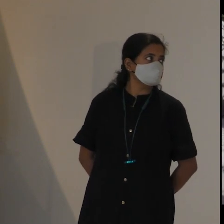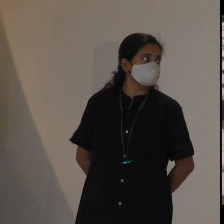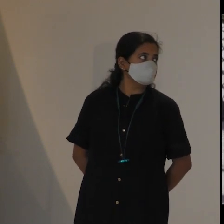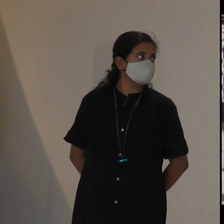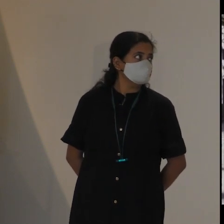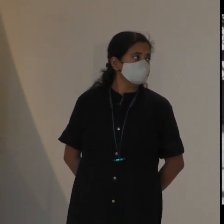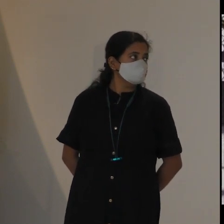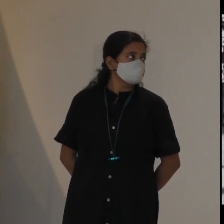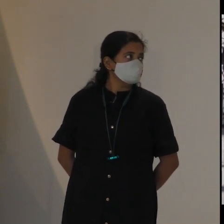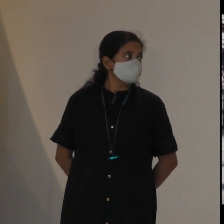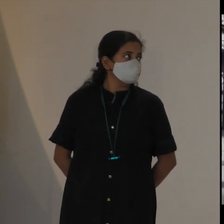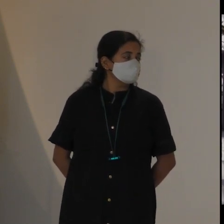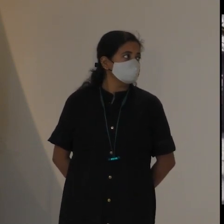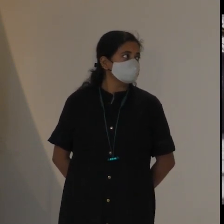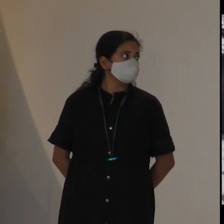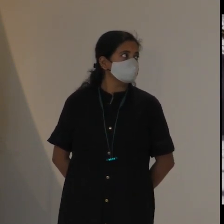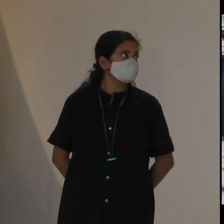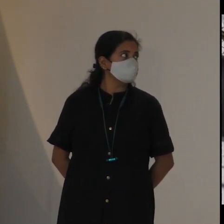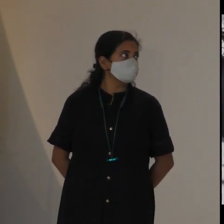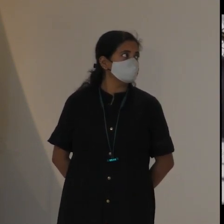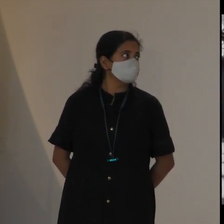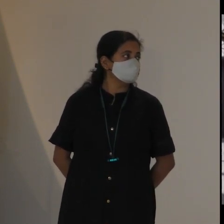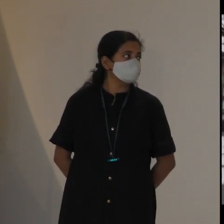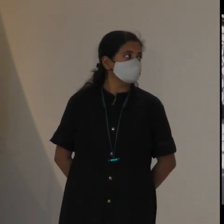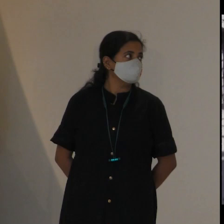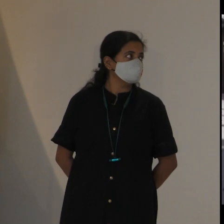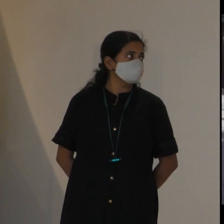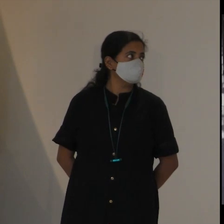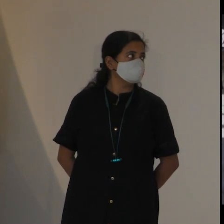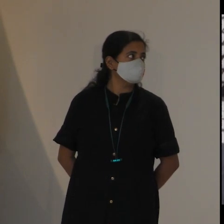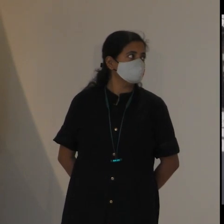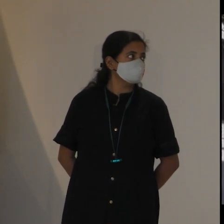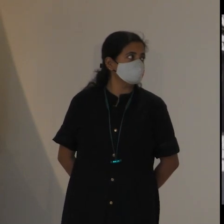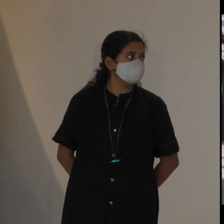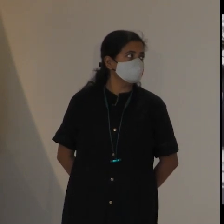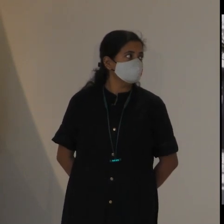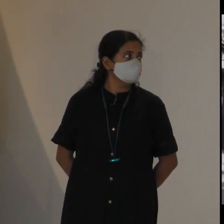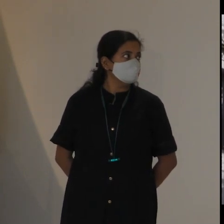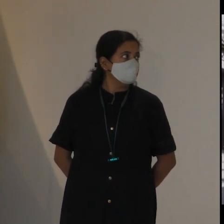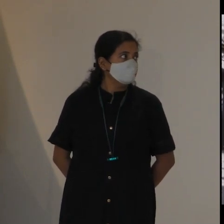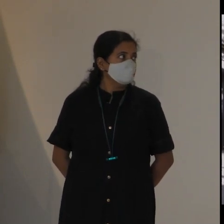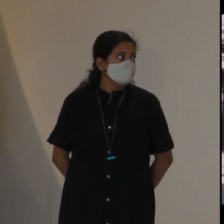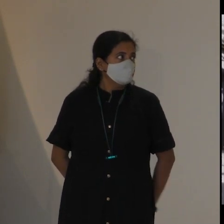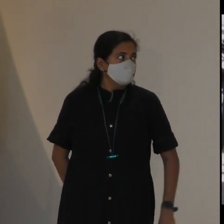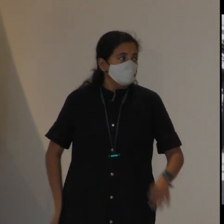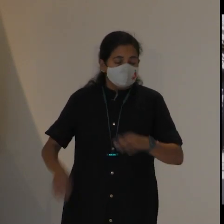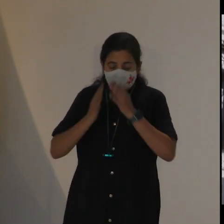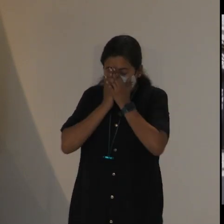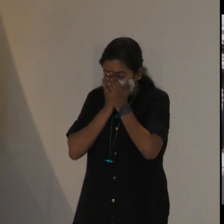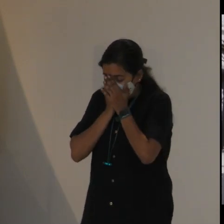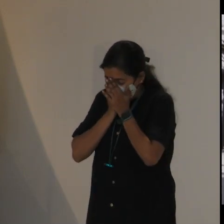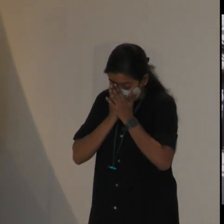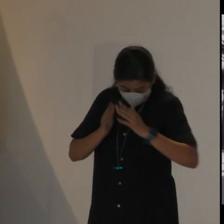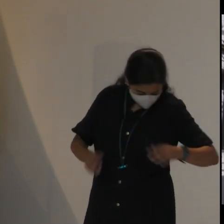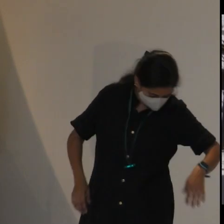over 80,000 works from around the world, here in London. You are now viewing the Guigal Shield. Captain James